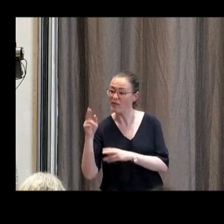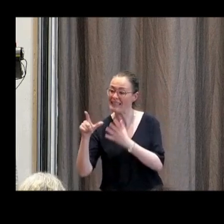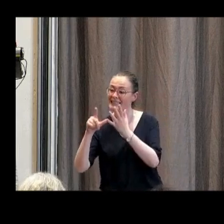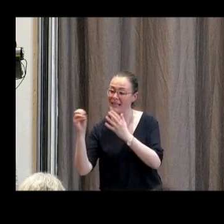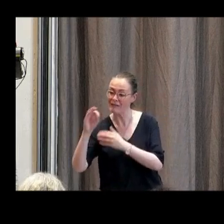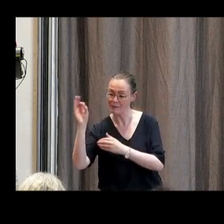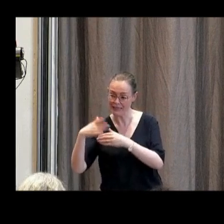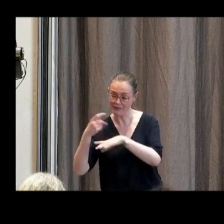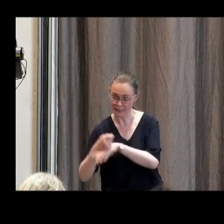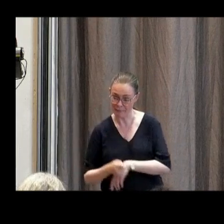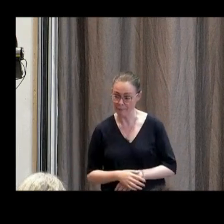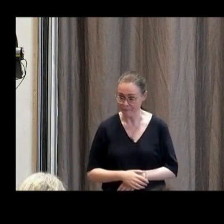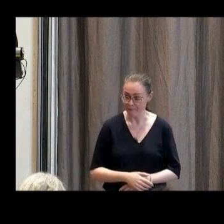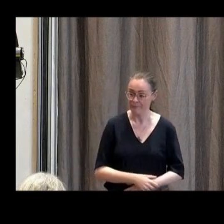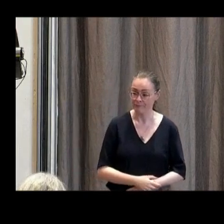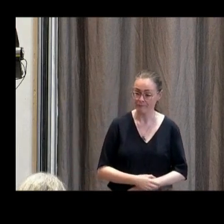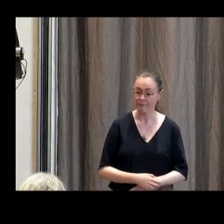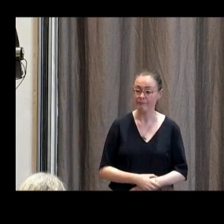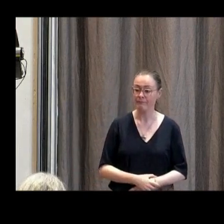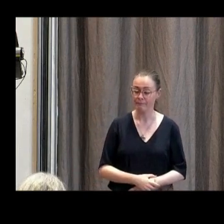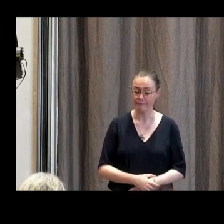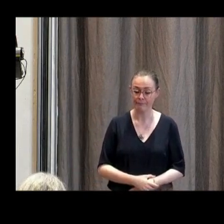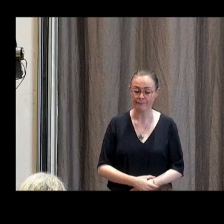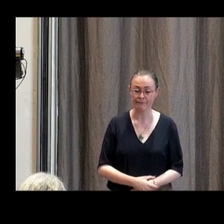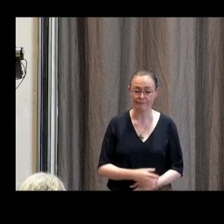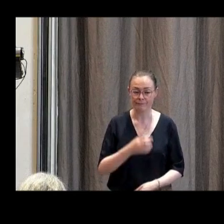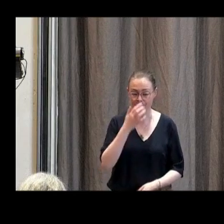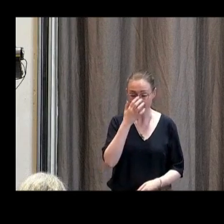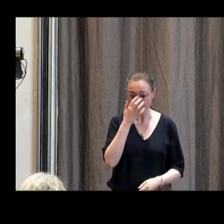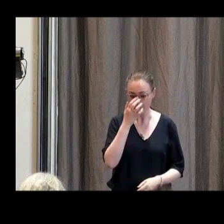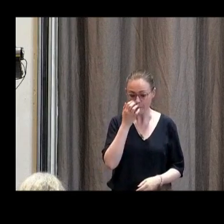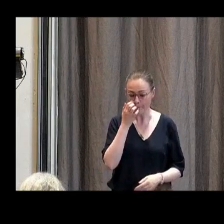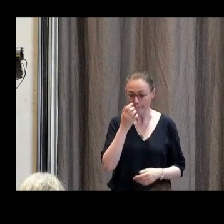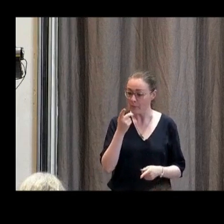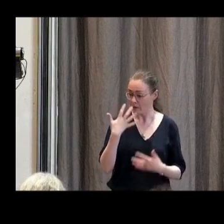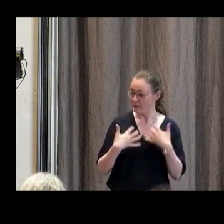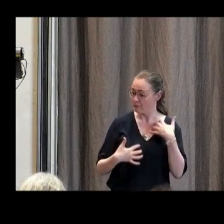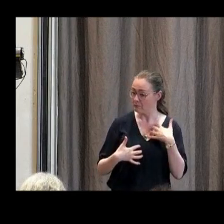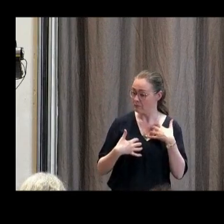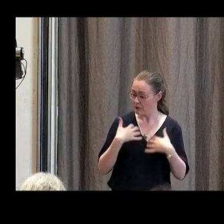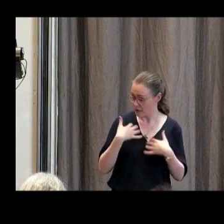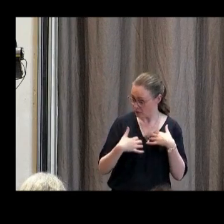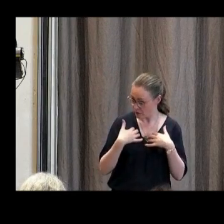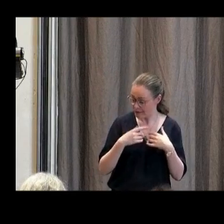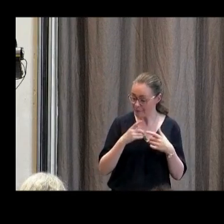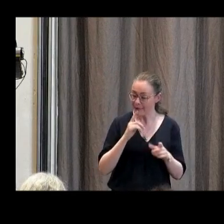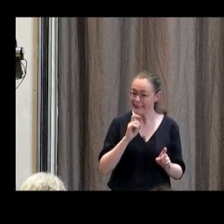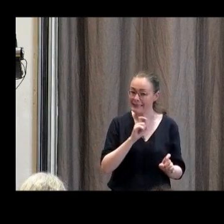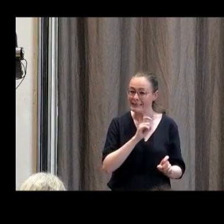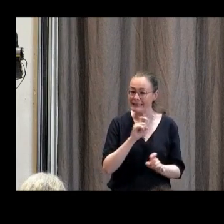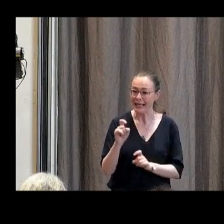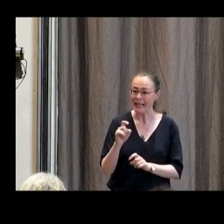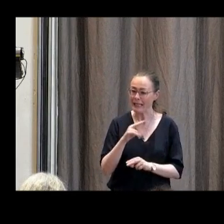70% of the time. So though it is interesting, it's still